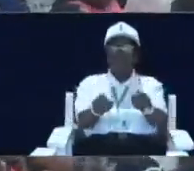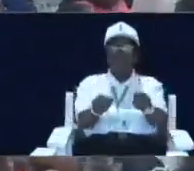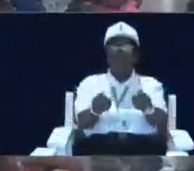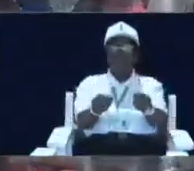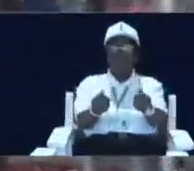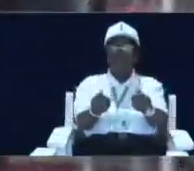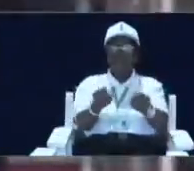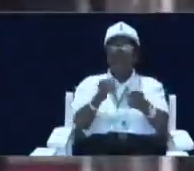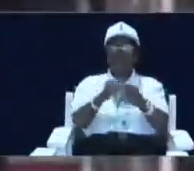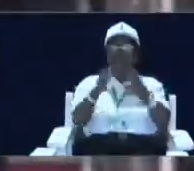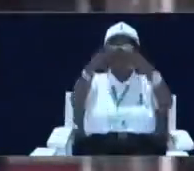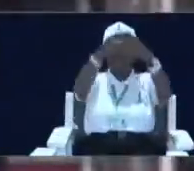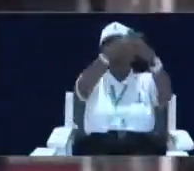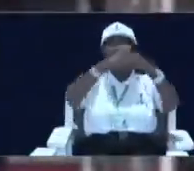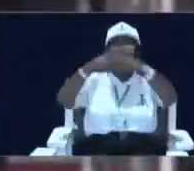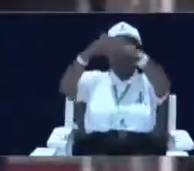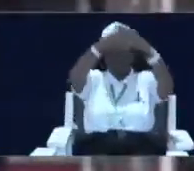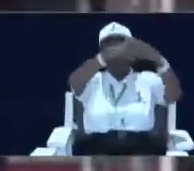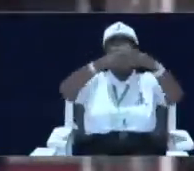in America,